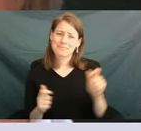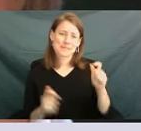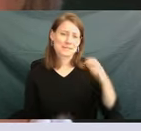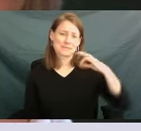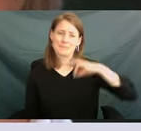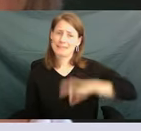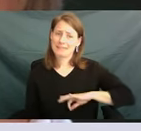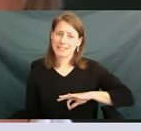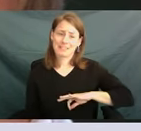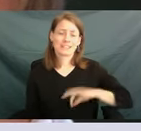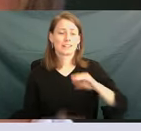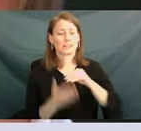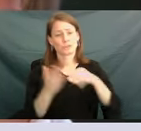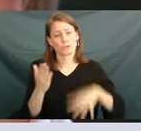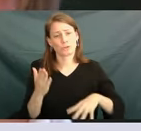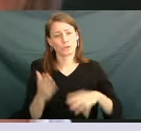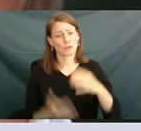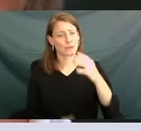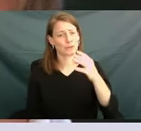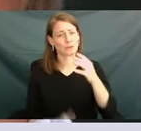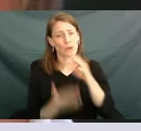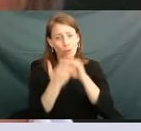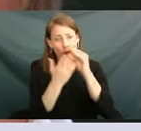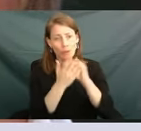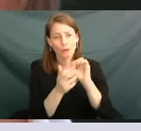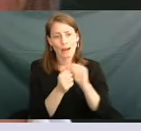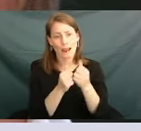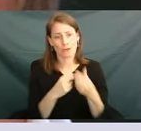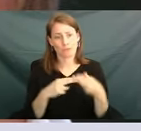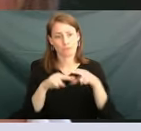understanding, and that's something that in today's society,